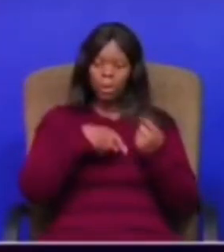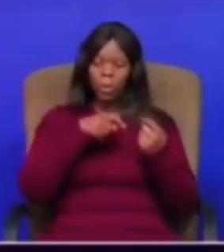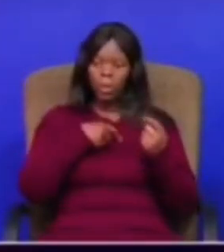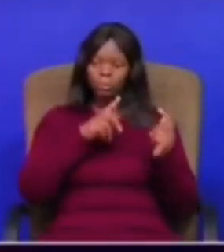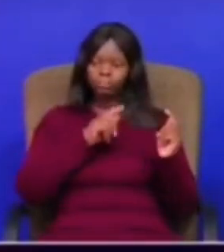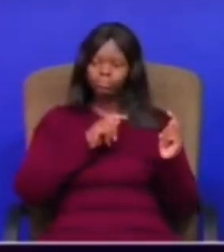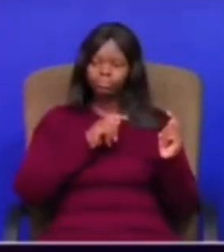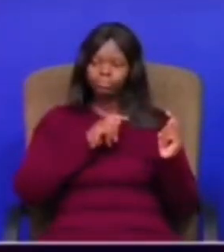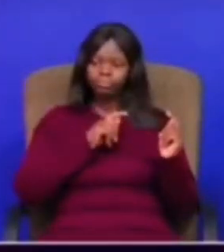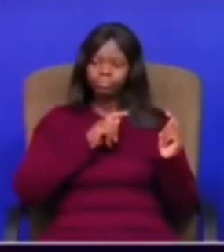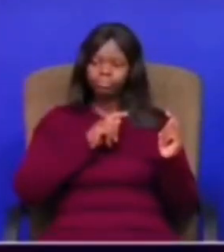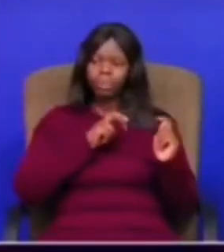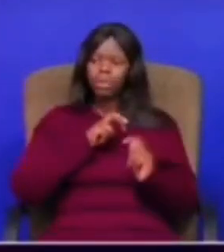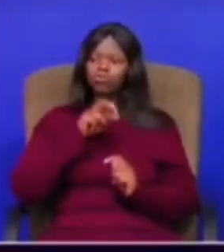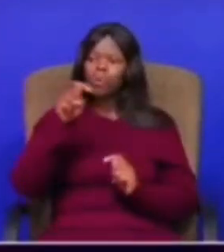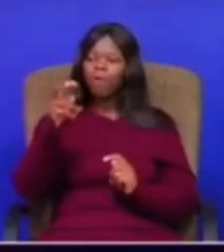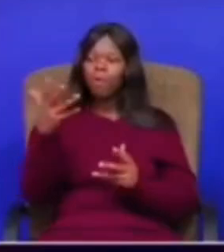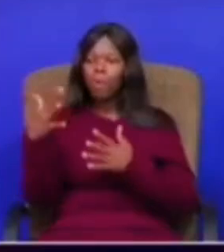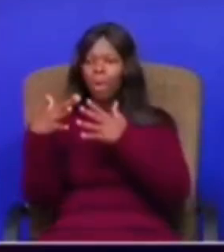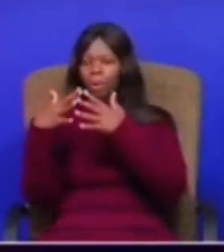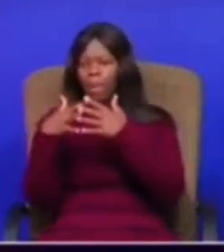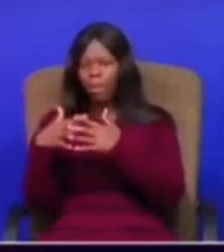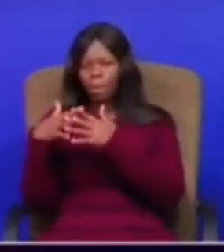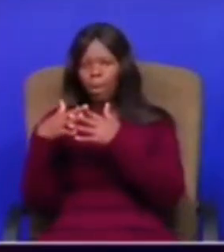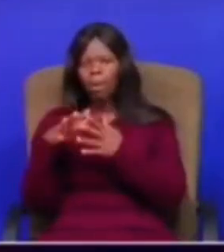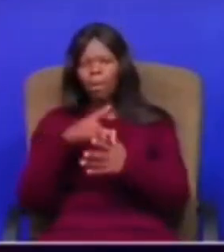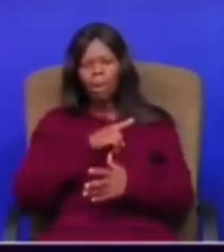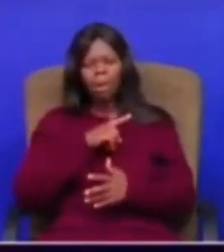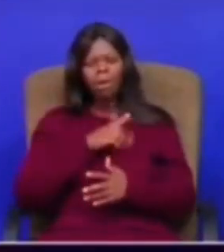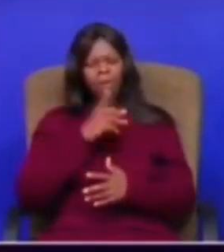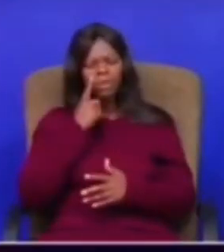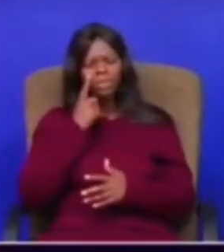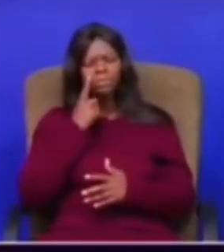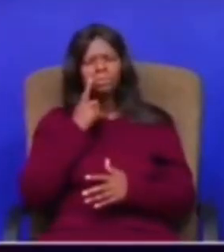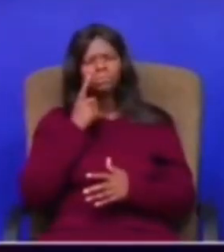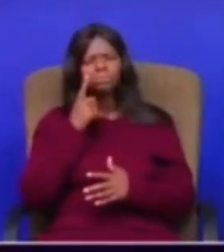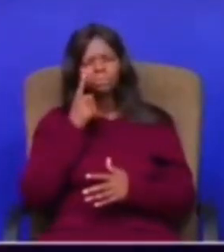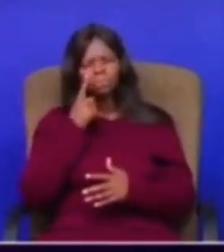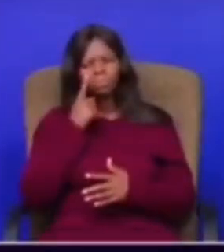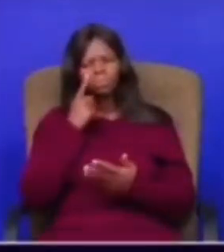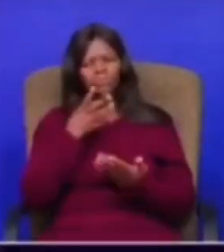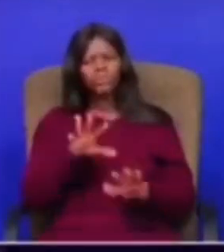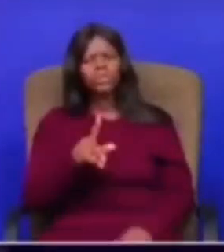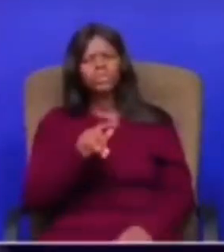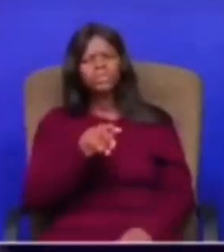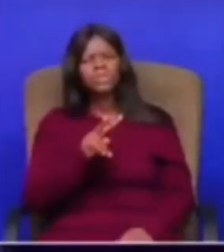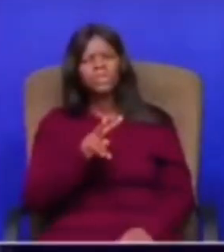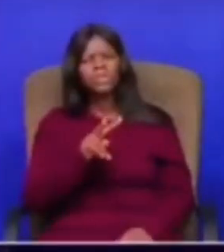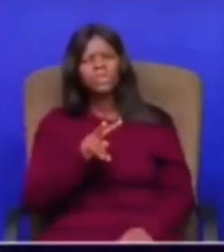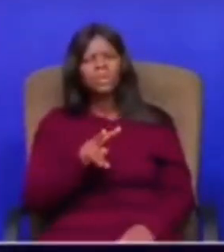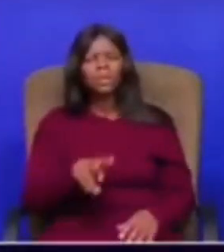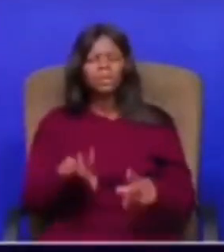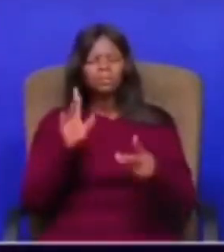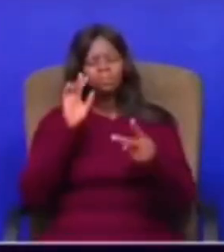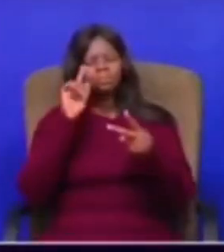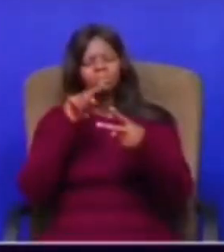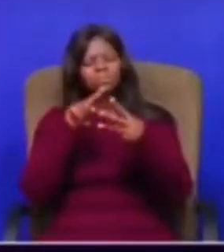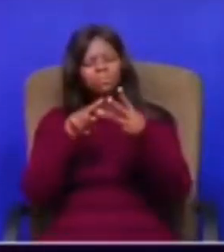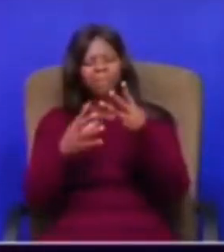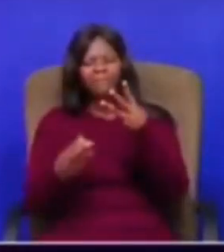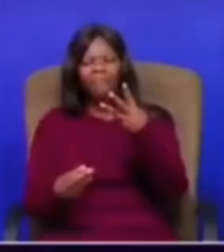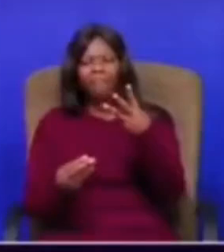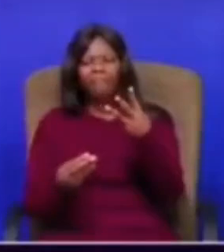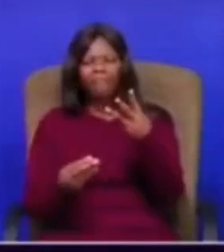you would have seen as it was broadly televised. We really had three objectives. The first